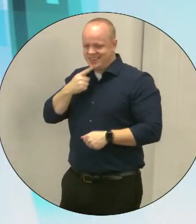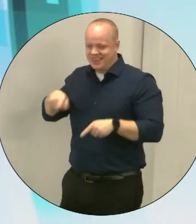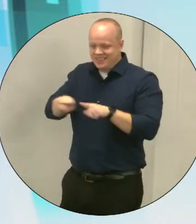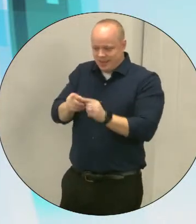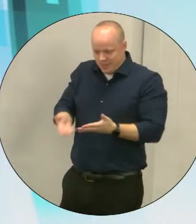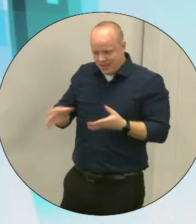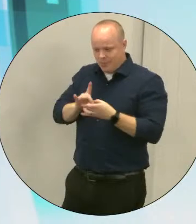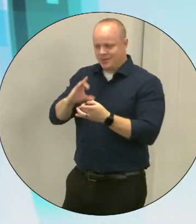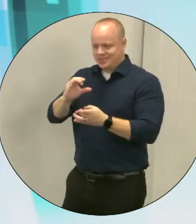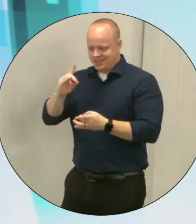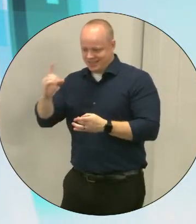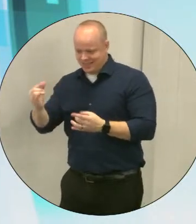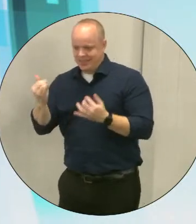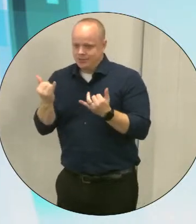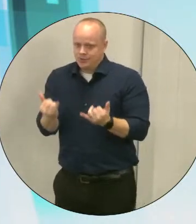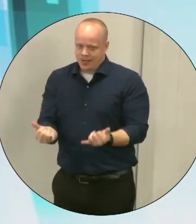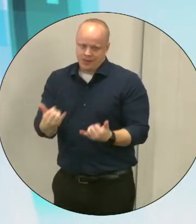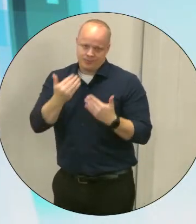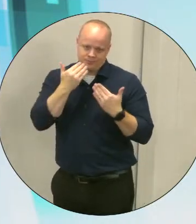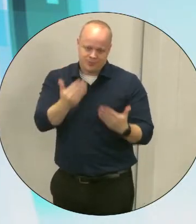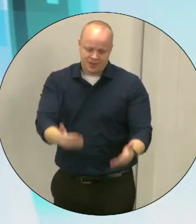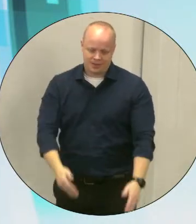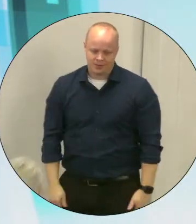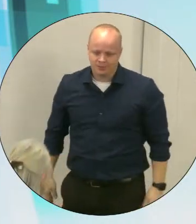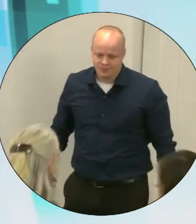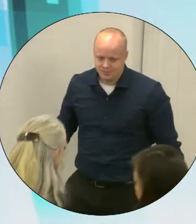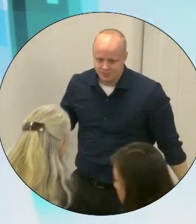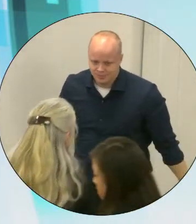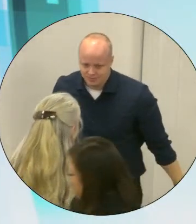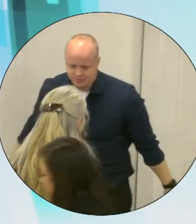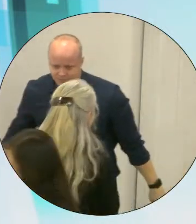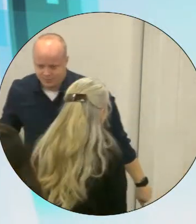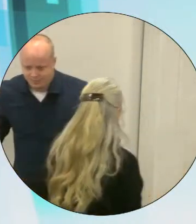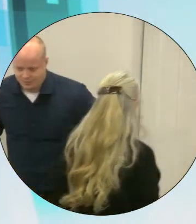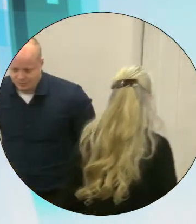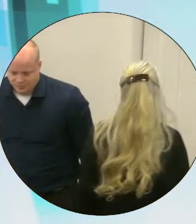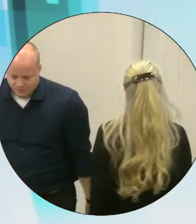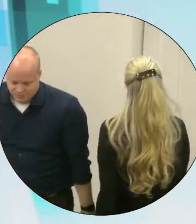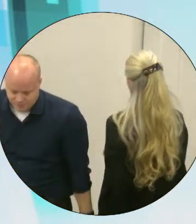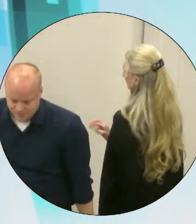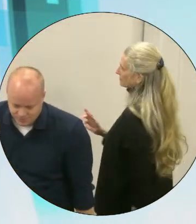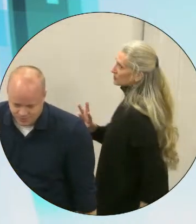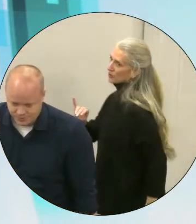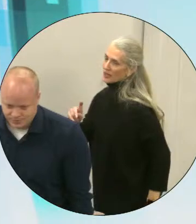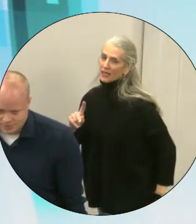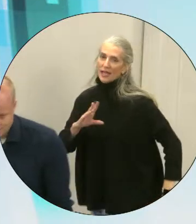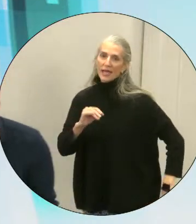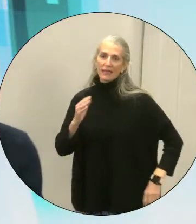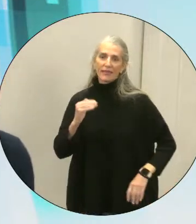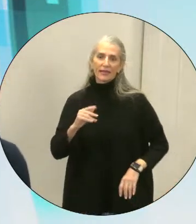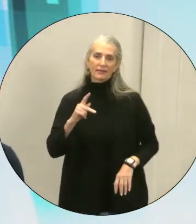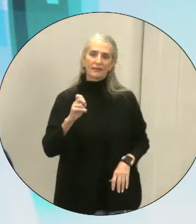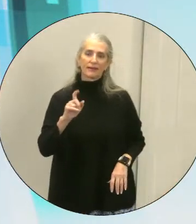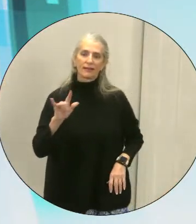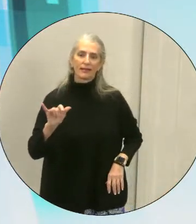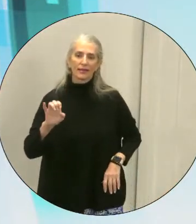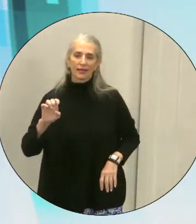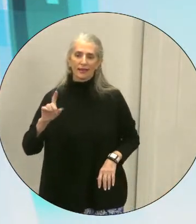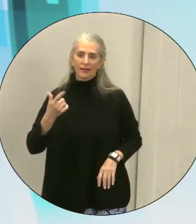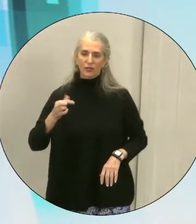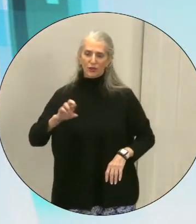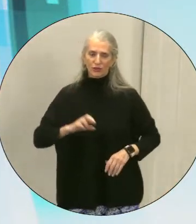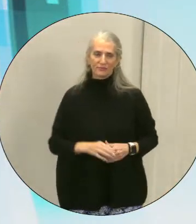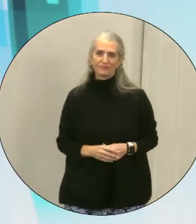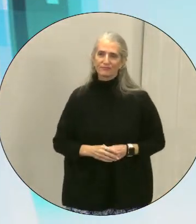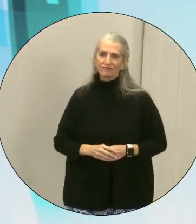you. Thank you. Mr. Swick, and then after that, Kelly Edgar.